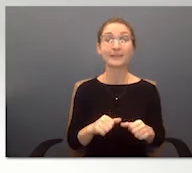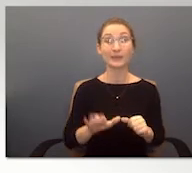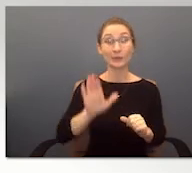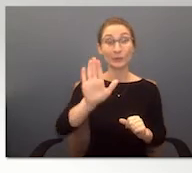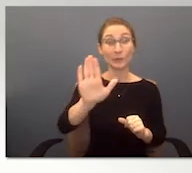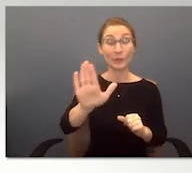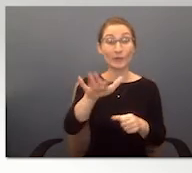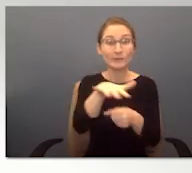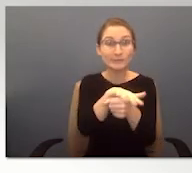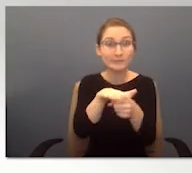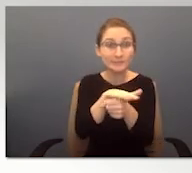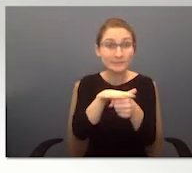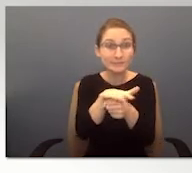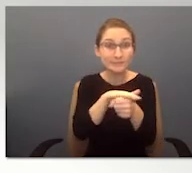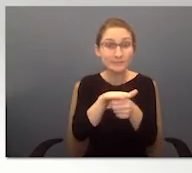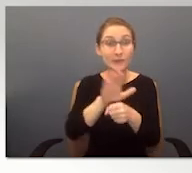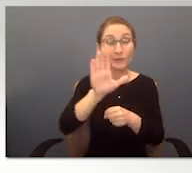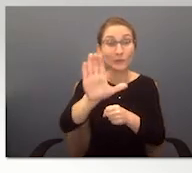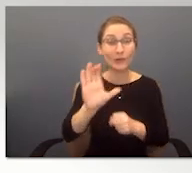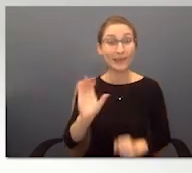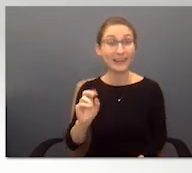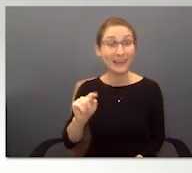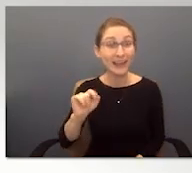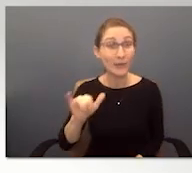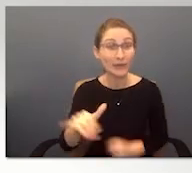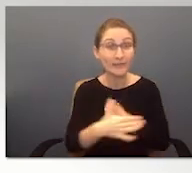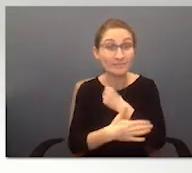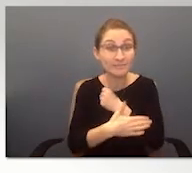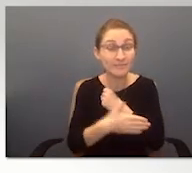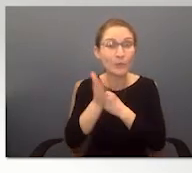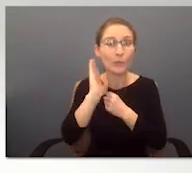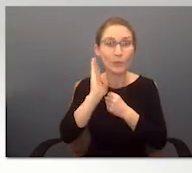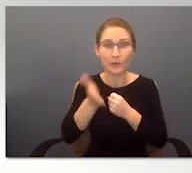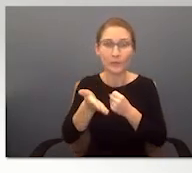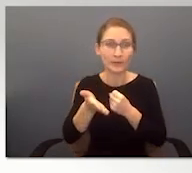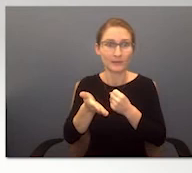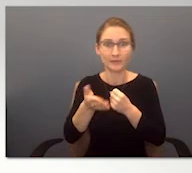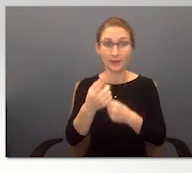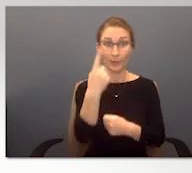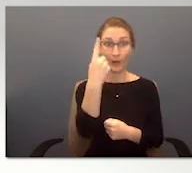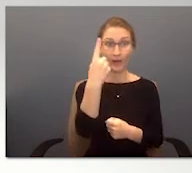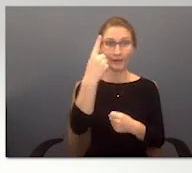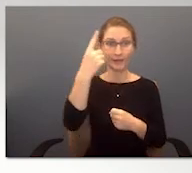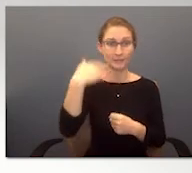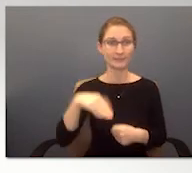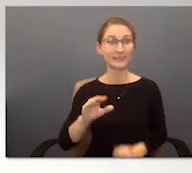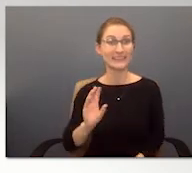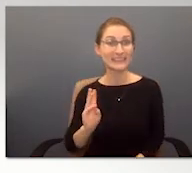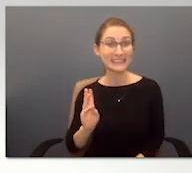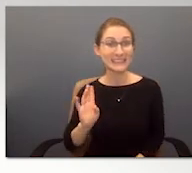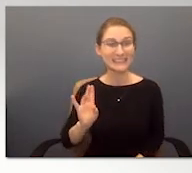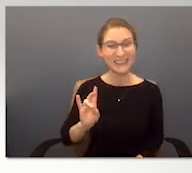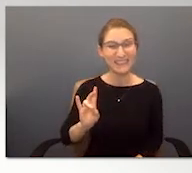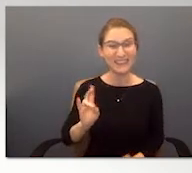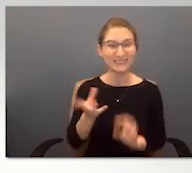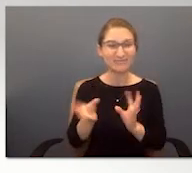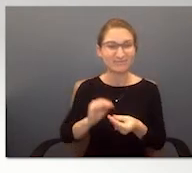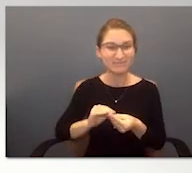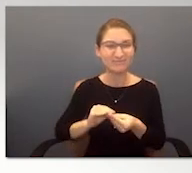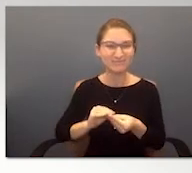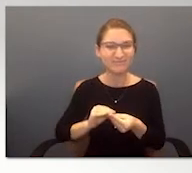health department. So your local, wherever you're from, your county health department is one of 67 county health departments here.